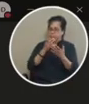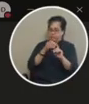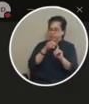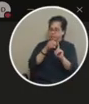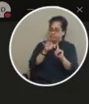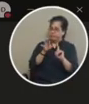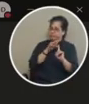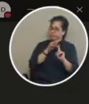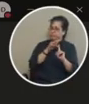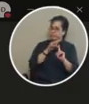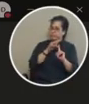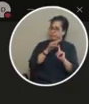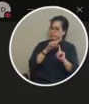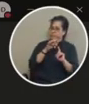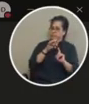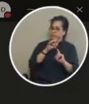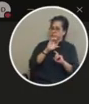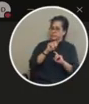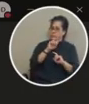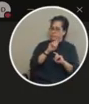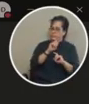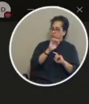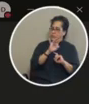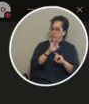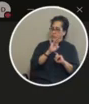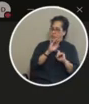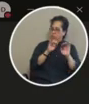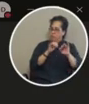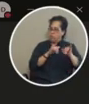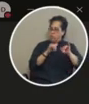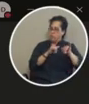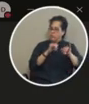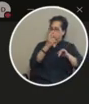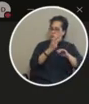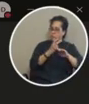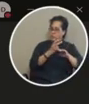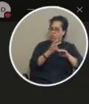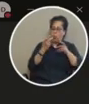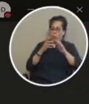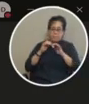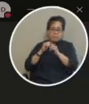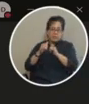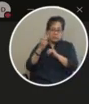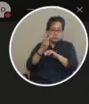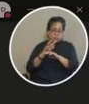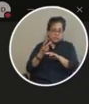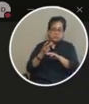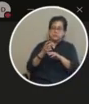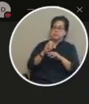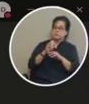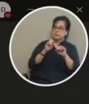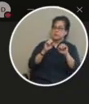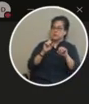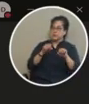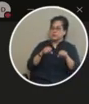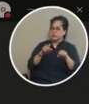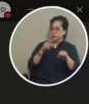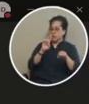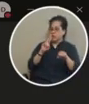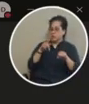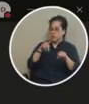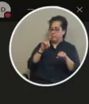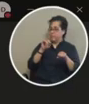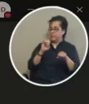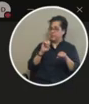in quarantine for 2 weeks. I think we've already surpassed the 2-week mark. Can you give an update